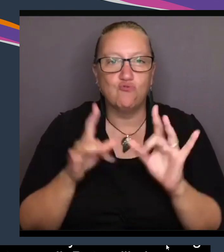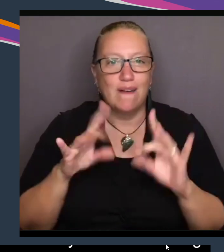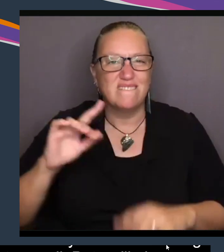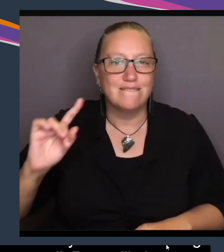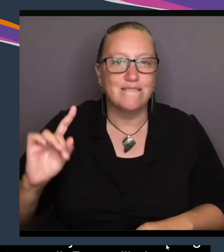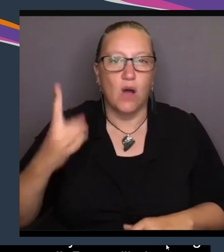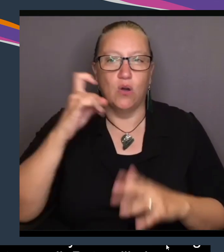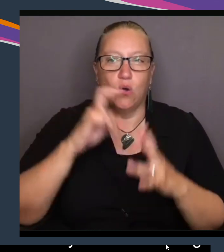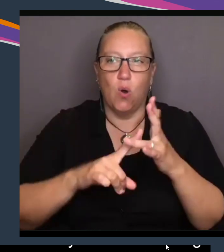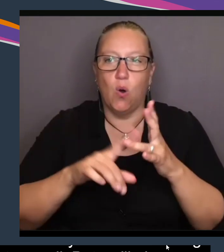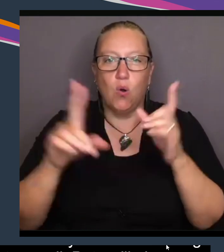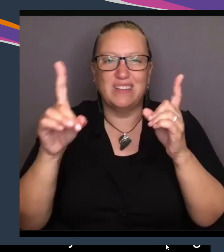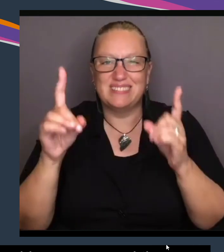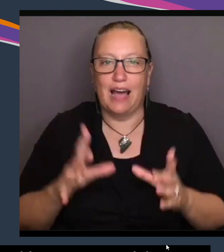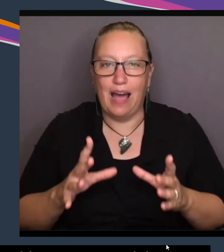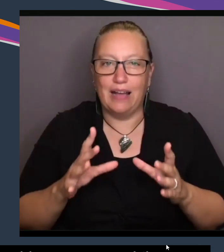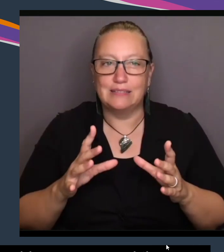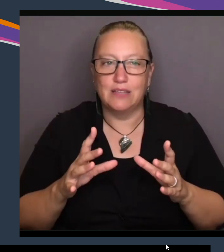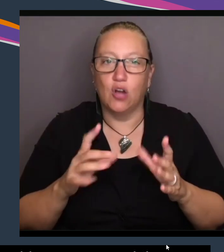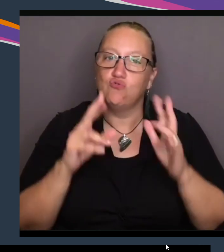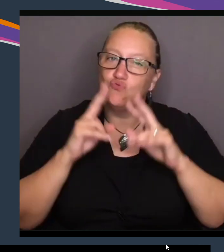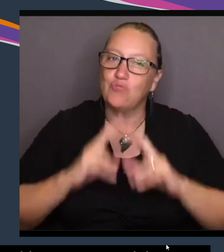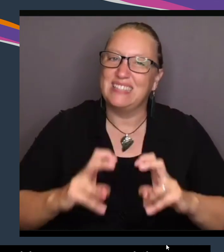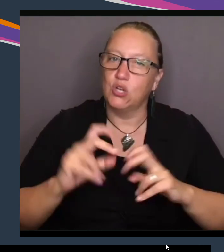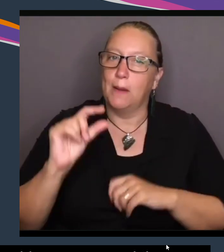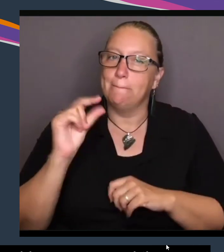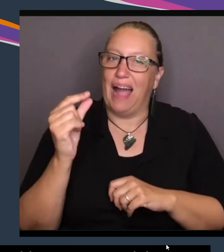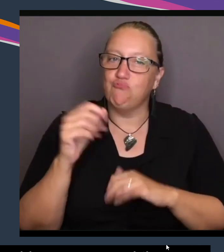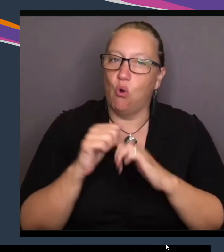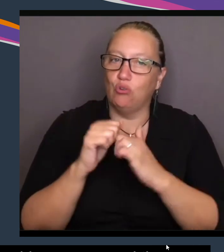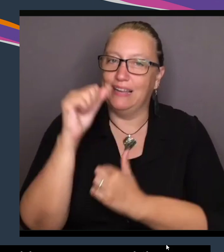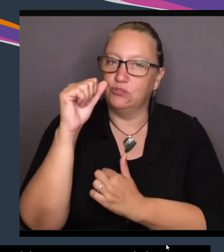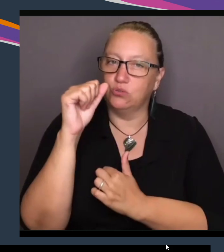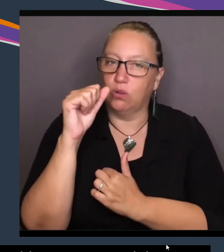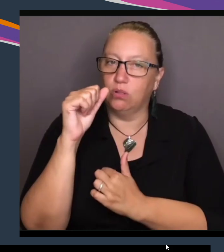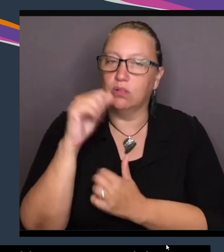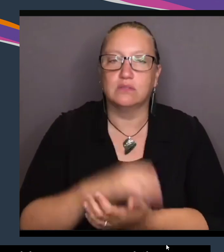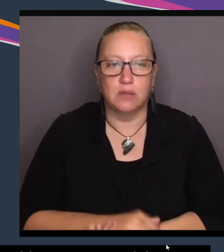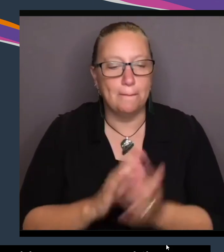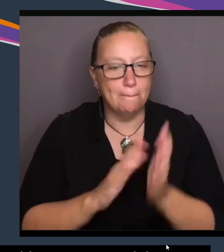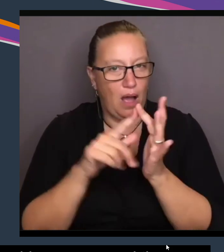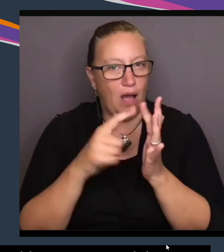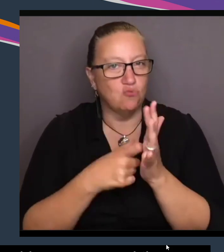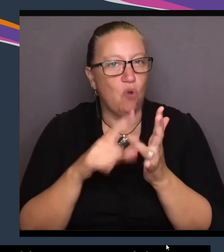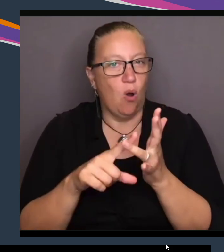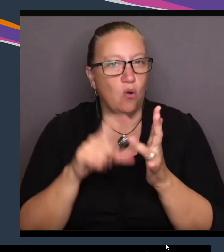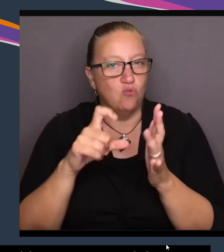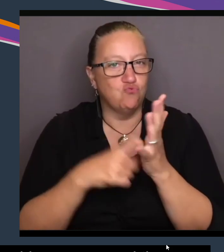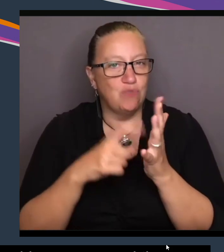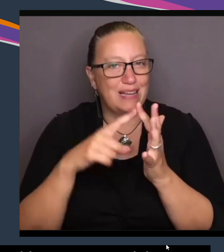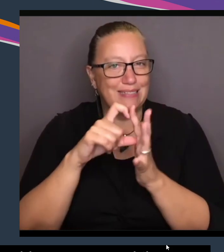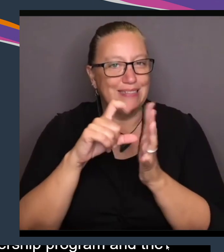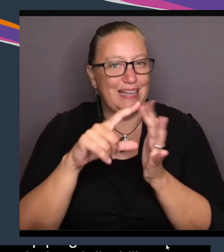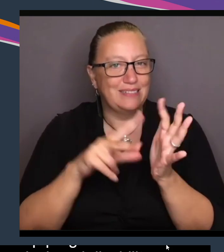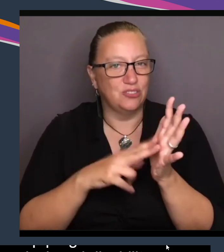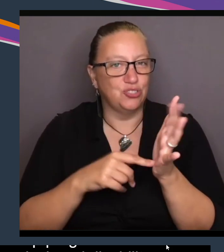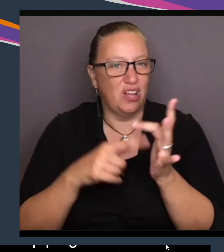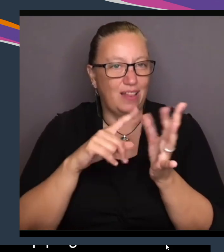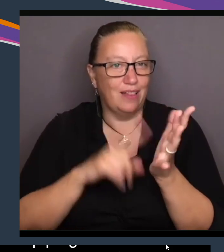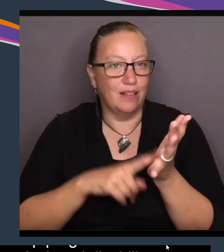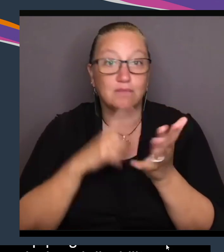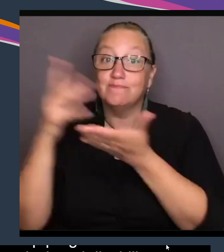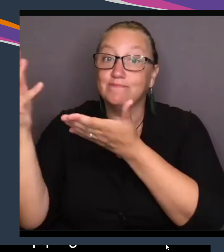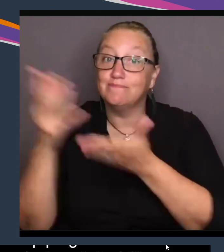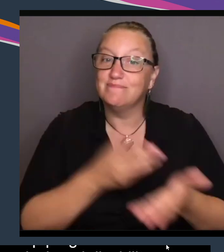research micro-credential. But I'll stop talking. It's my great pleasure to invite the Minister for the NDIS, Senator